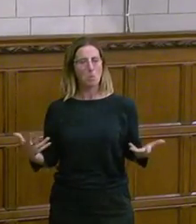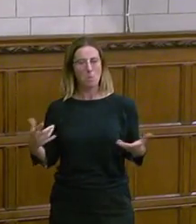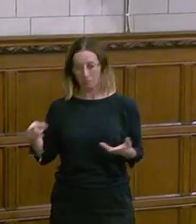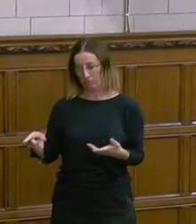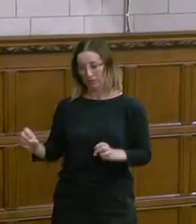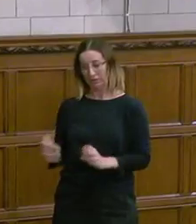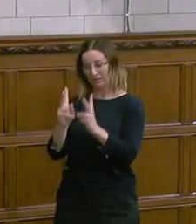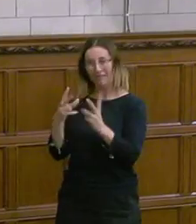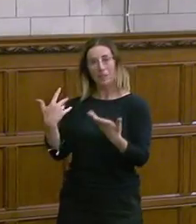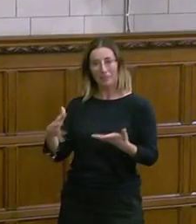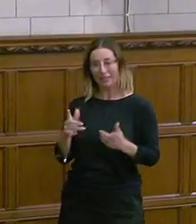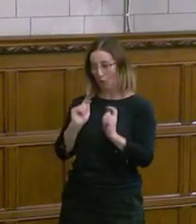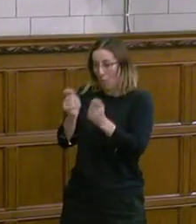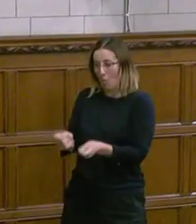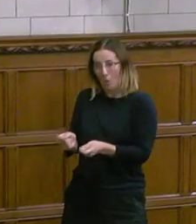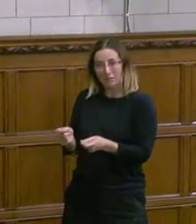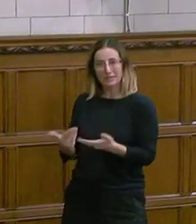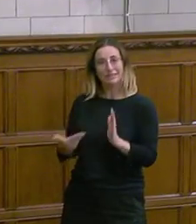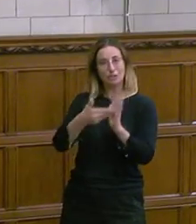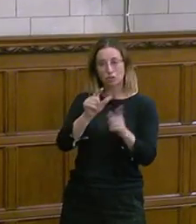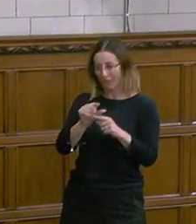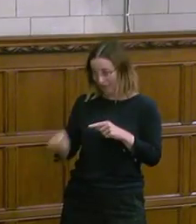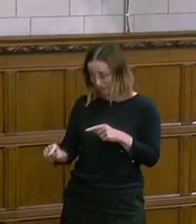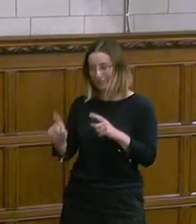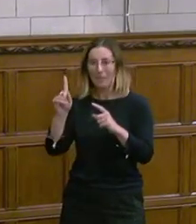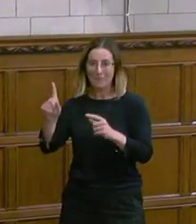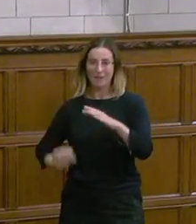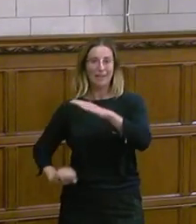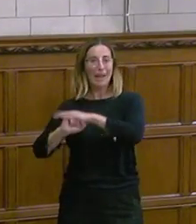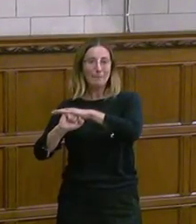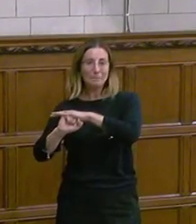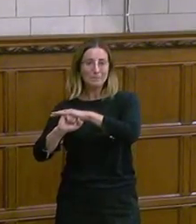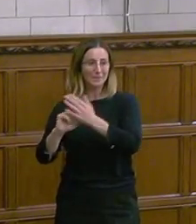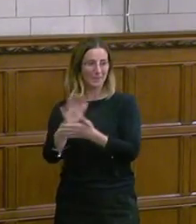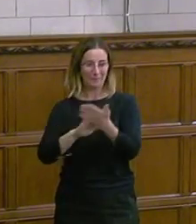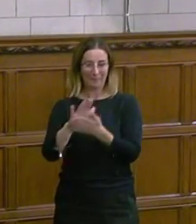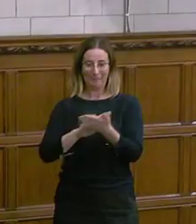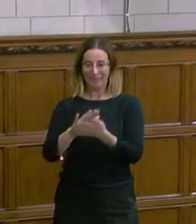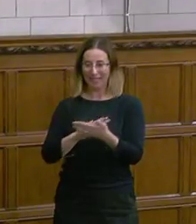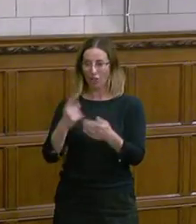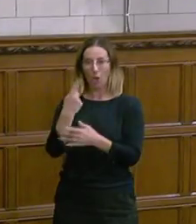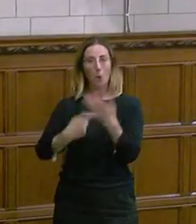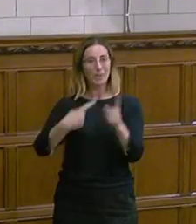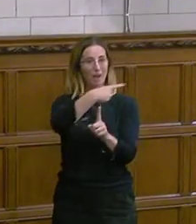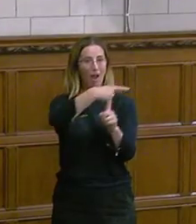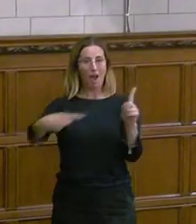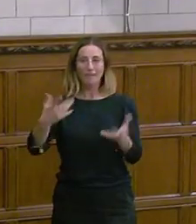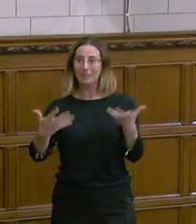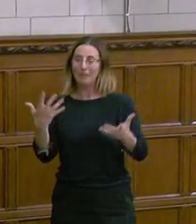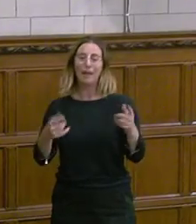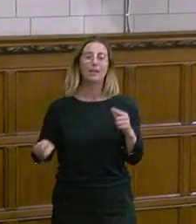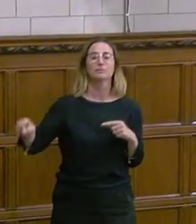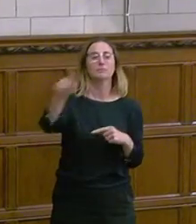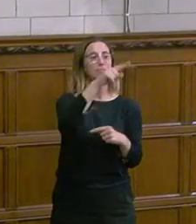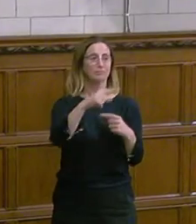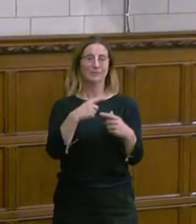some additional funding, this has been capped at a rate which means that the county only receive half of the extra funding they should be receiving